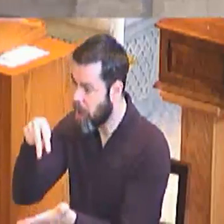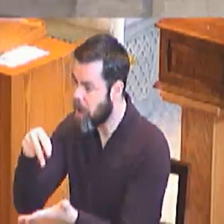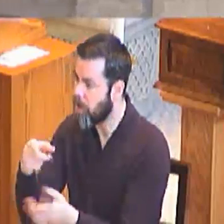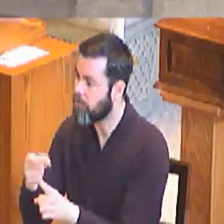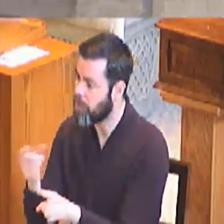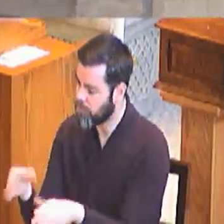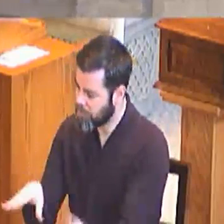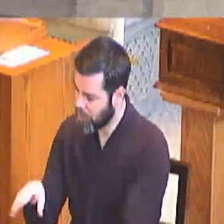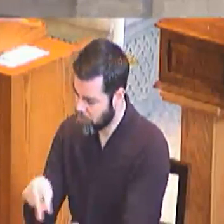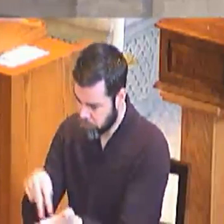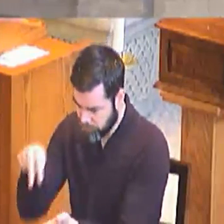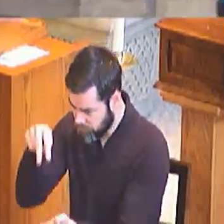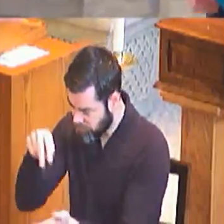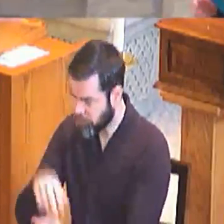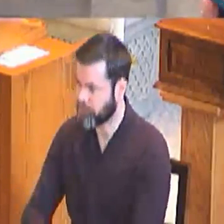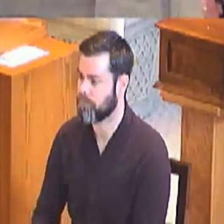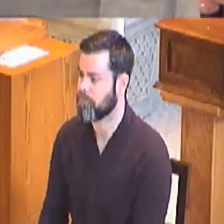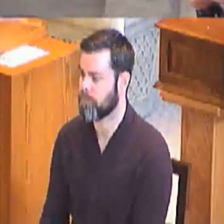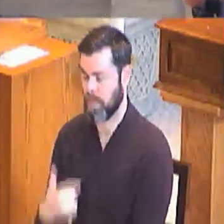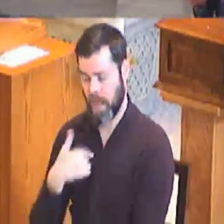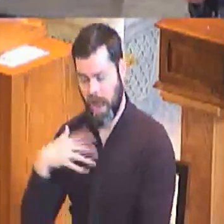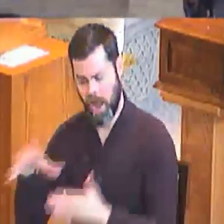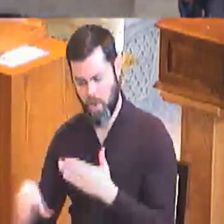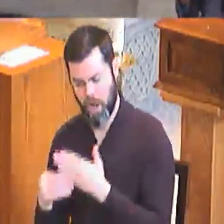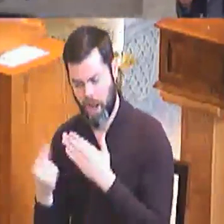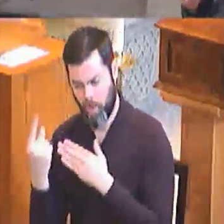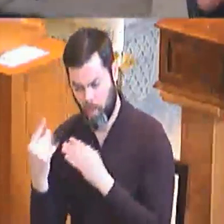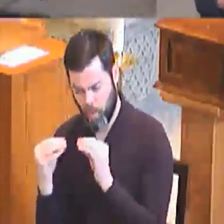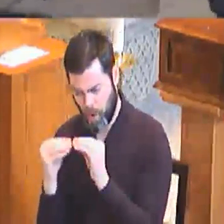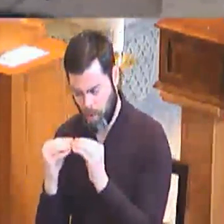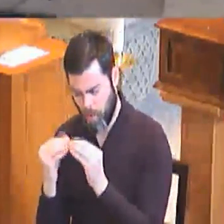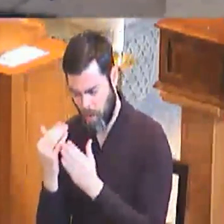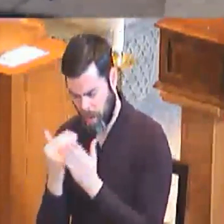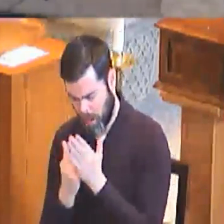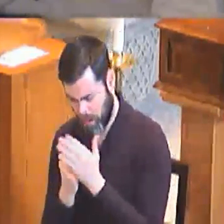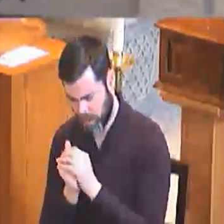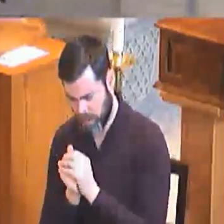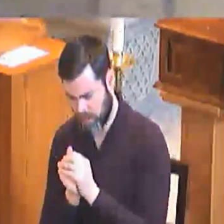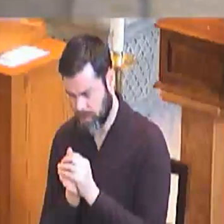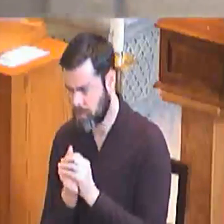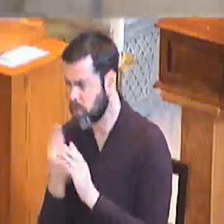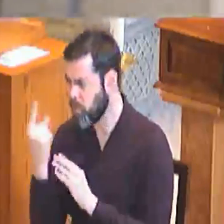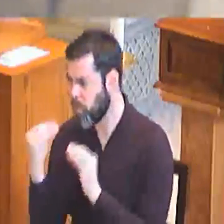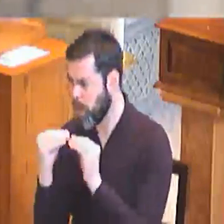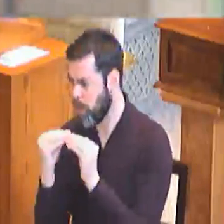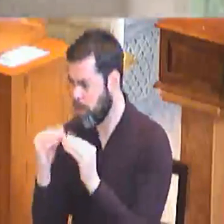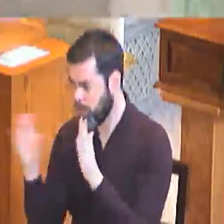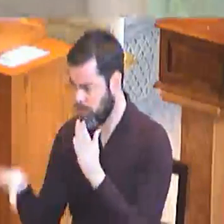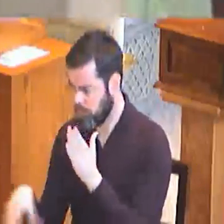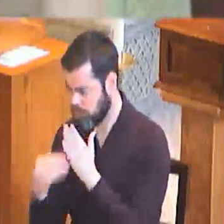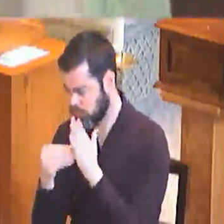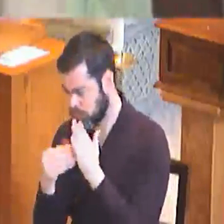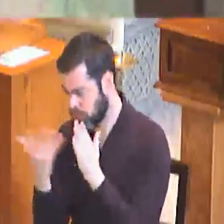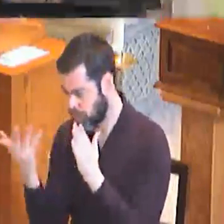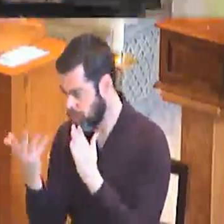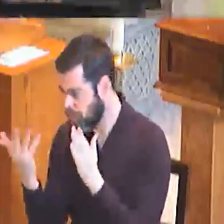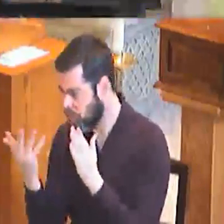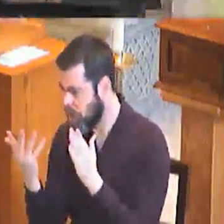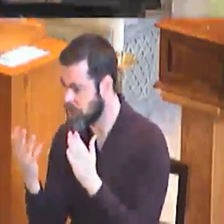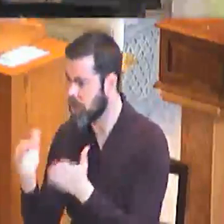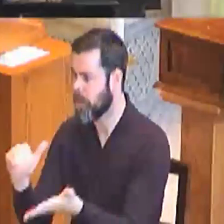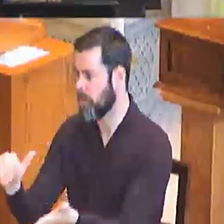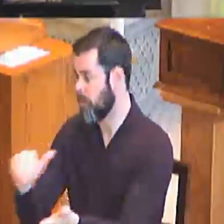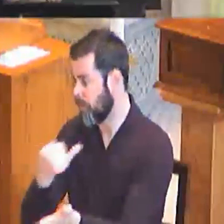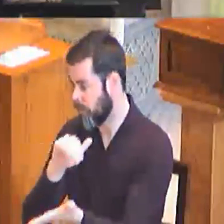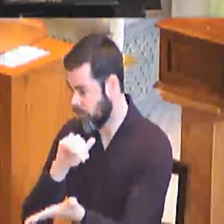concerned. I would add one other thing to that list, Ernest. I would add one other thing to that list, and that is the